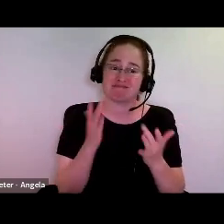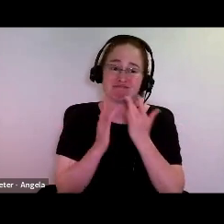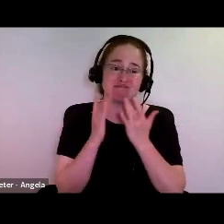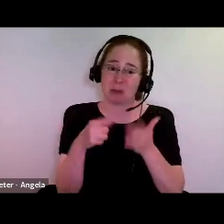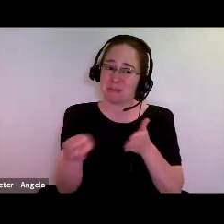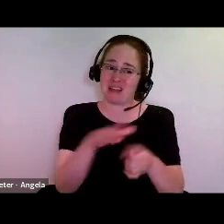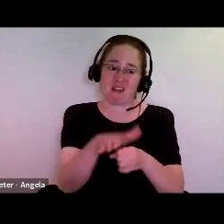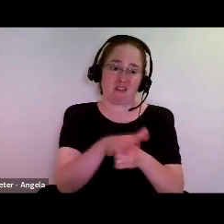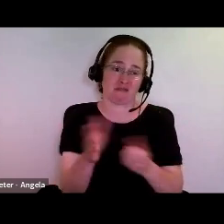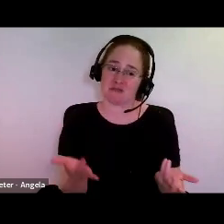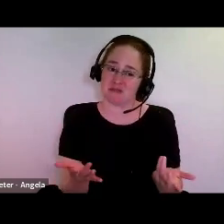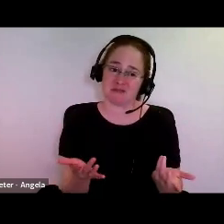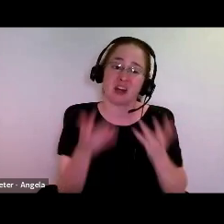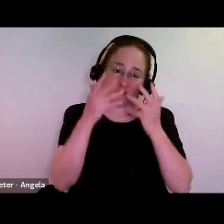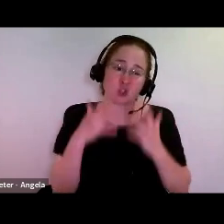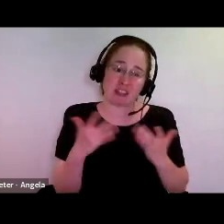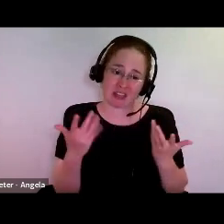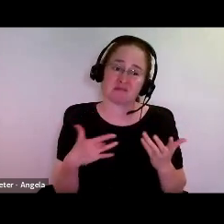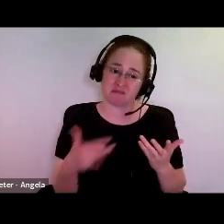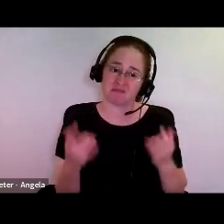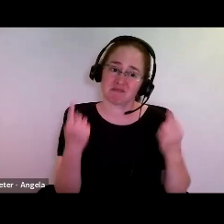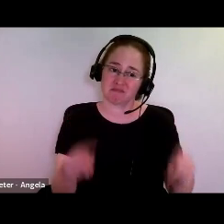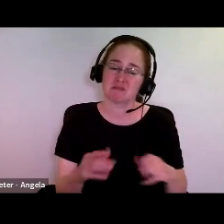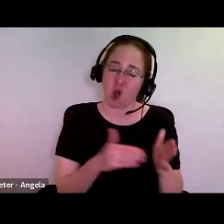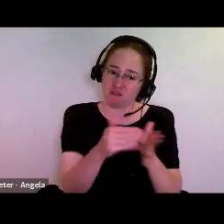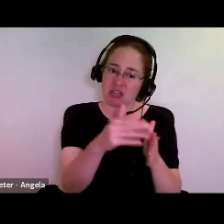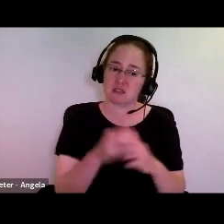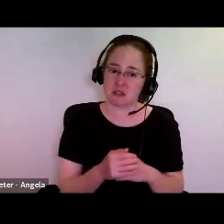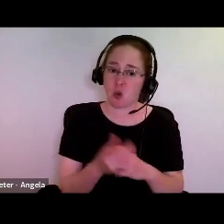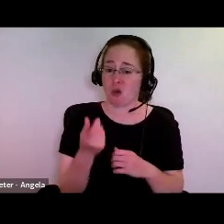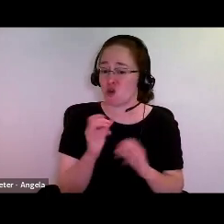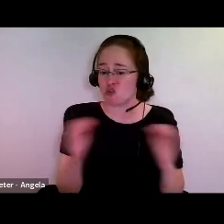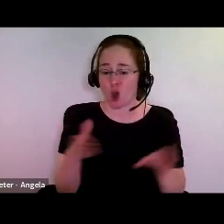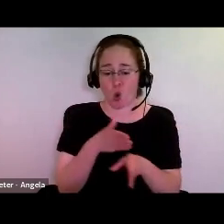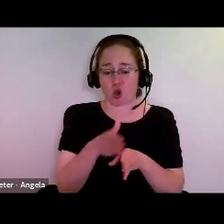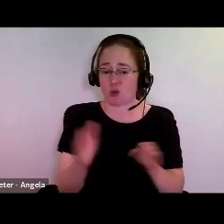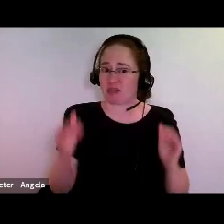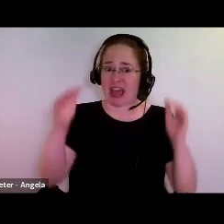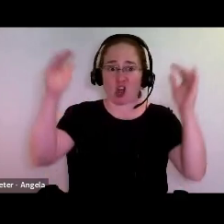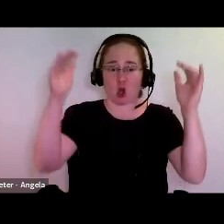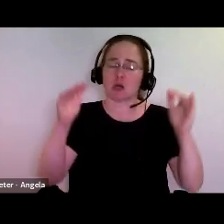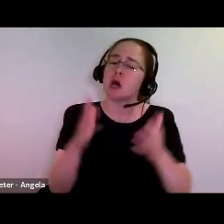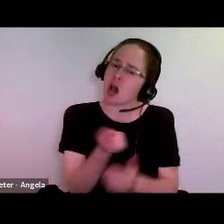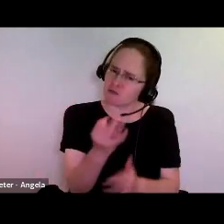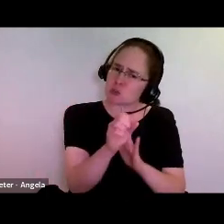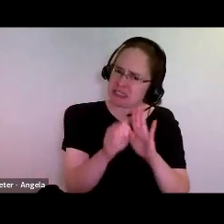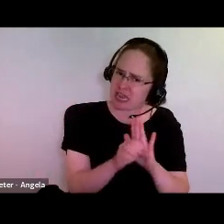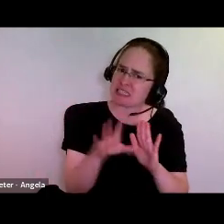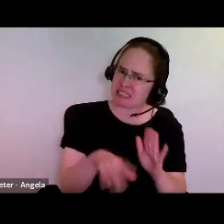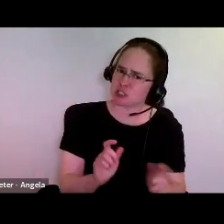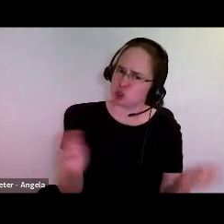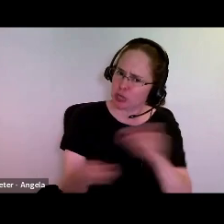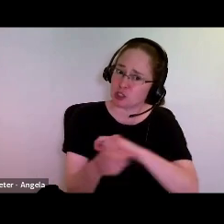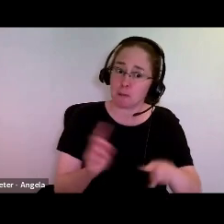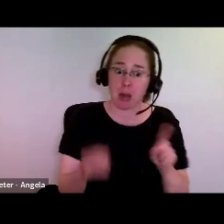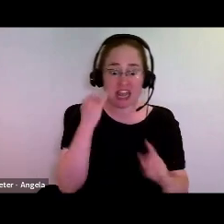They often are underpaid, unfortunately. There's often not a career ladder, although that's changing in a few states. But where do you go